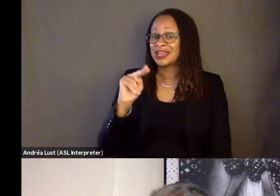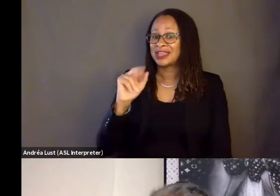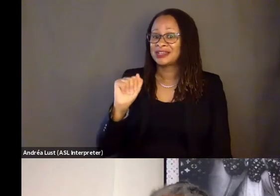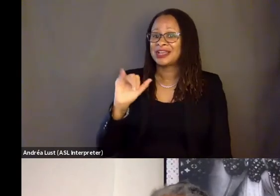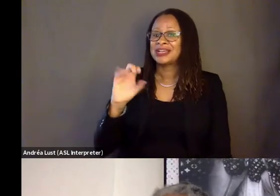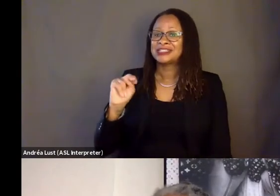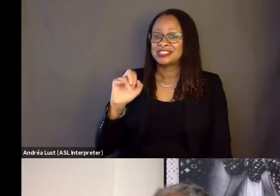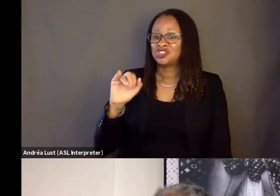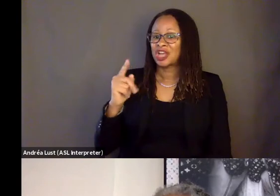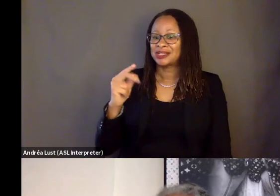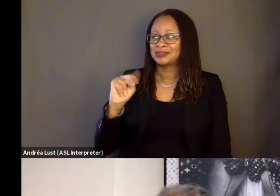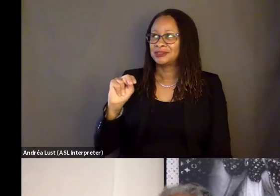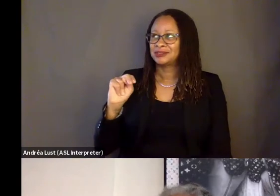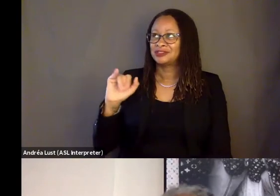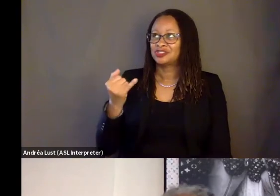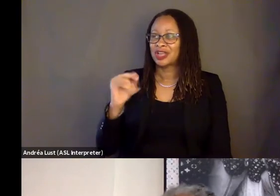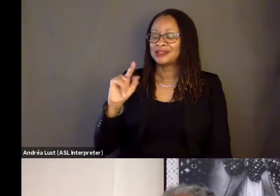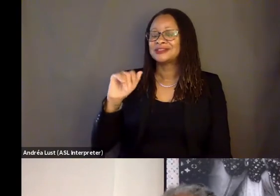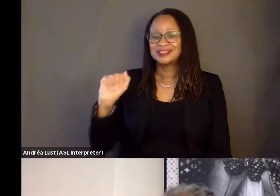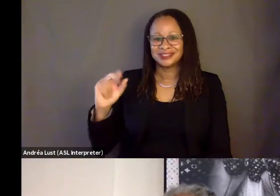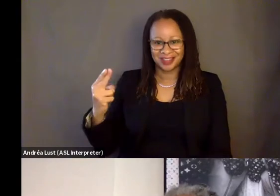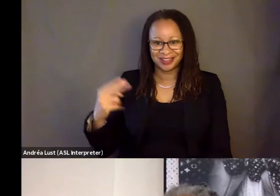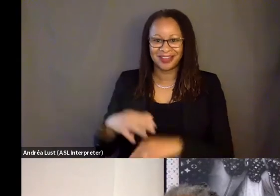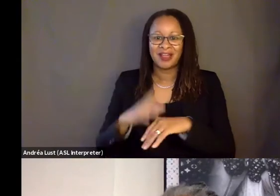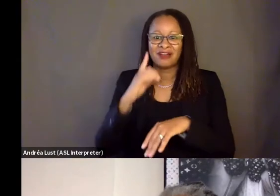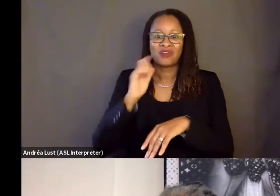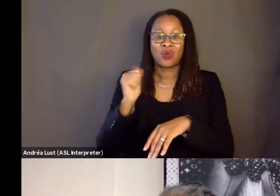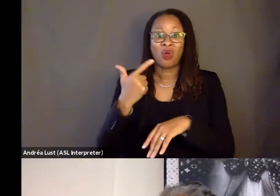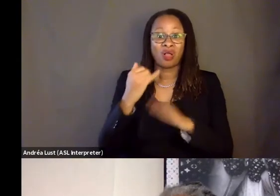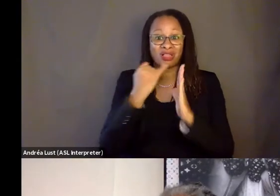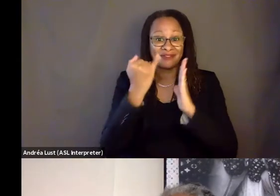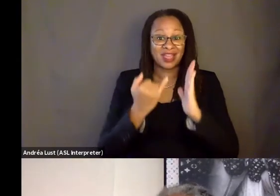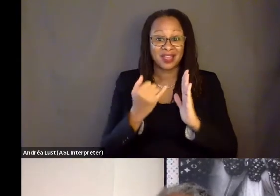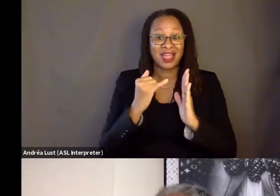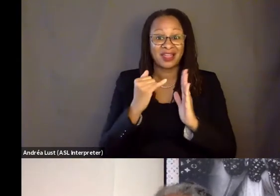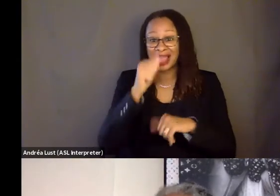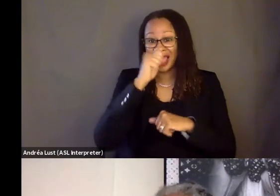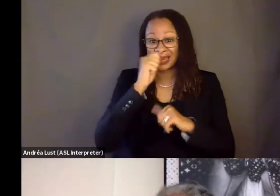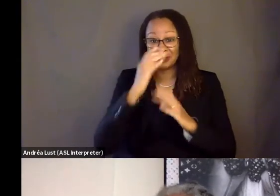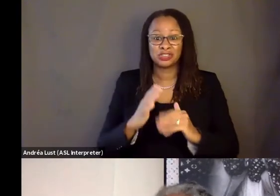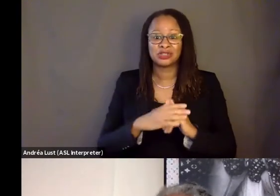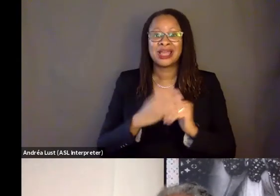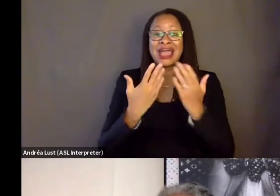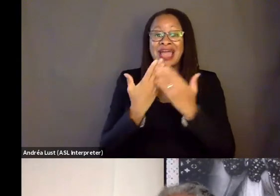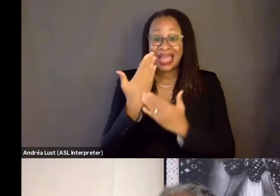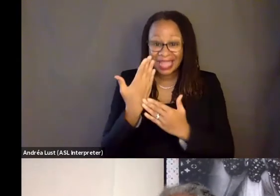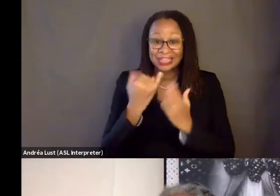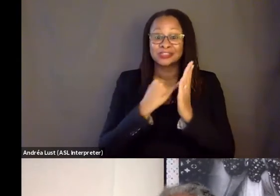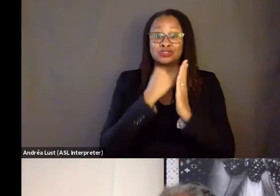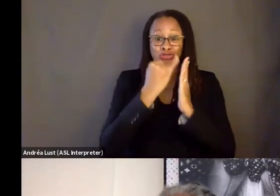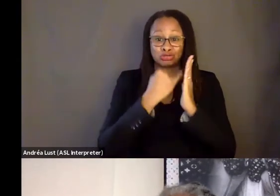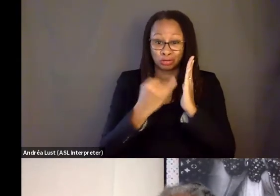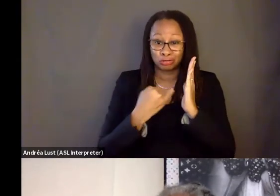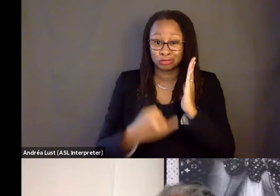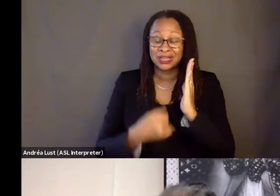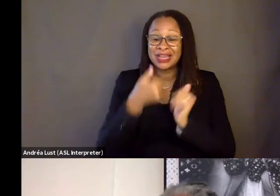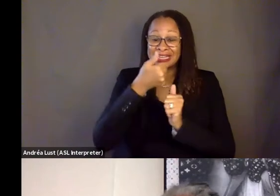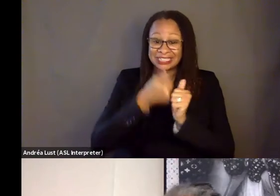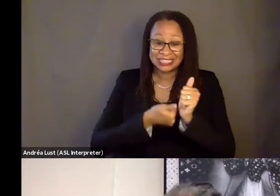Ejita, who actually, for all of the animations, hand drew each of